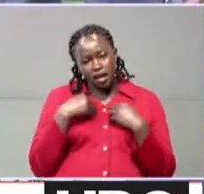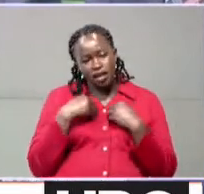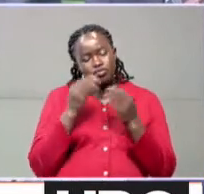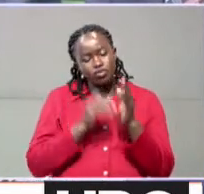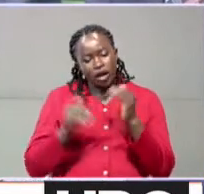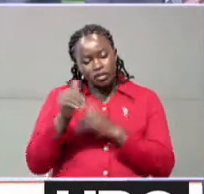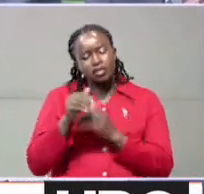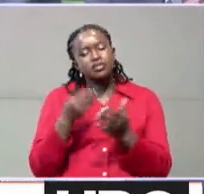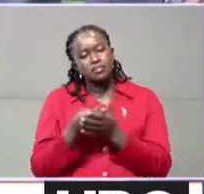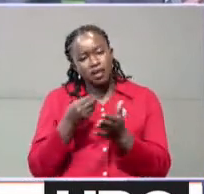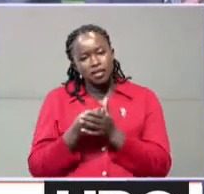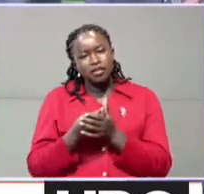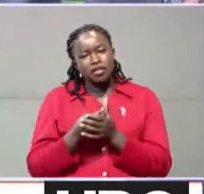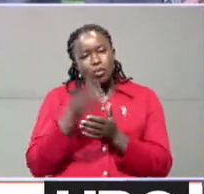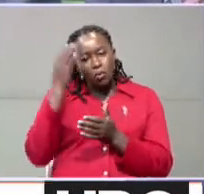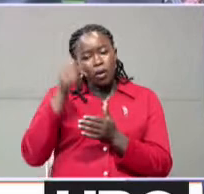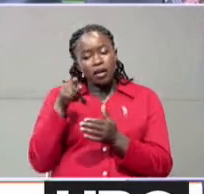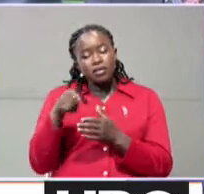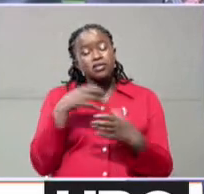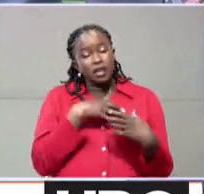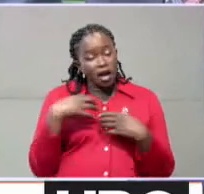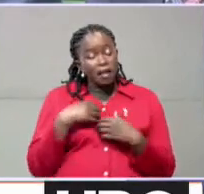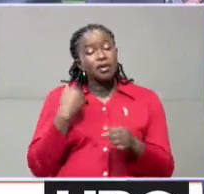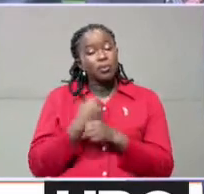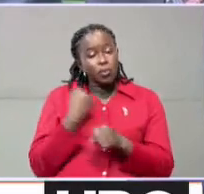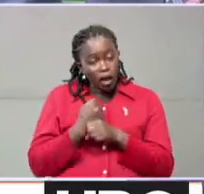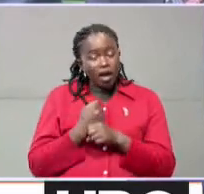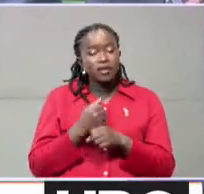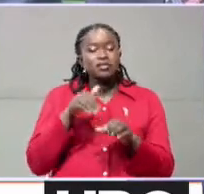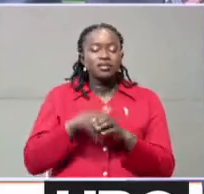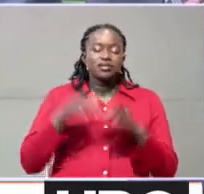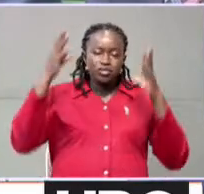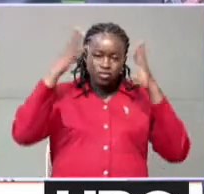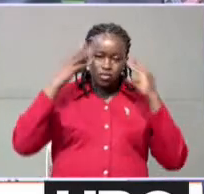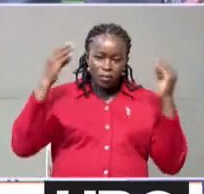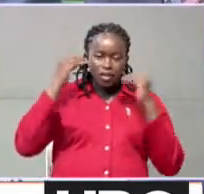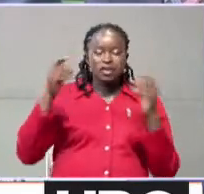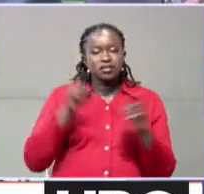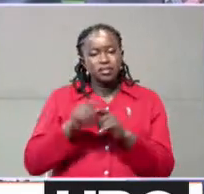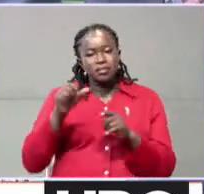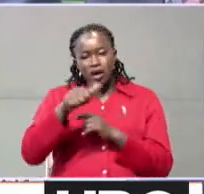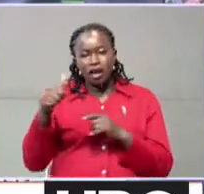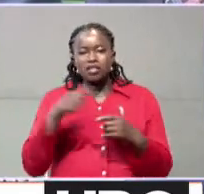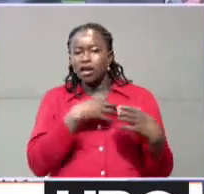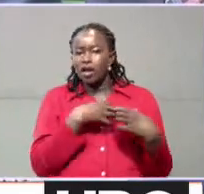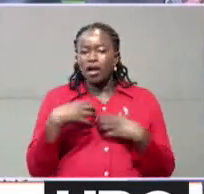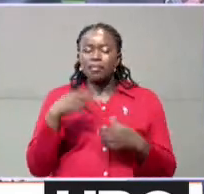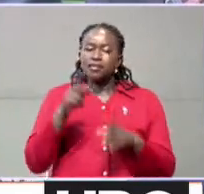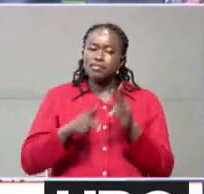this soldier worked for in sumaria and even other soldiers